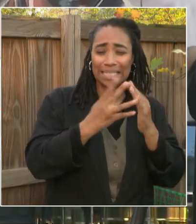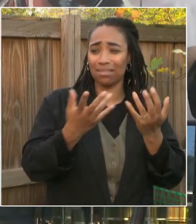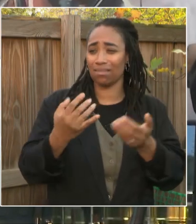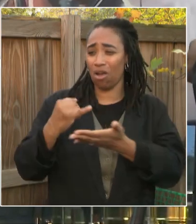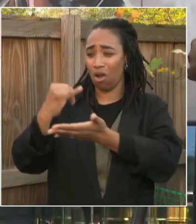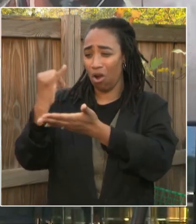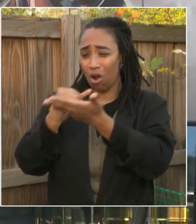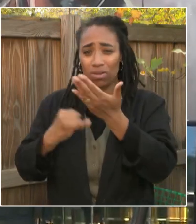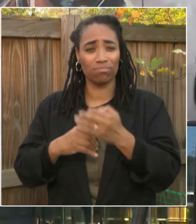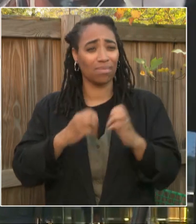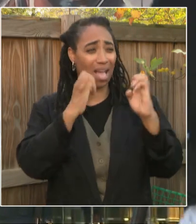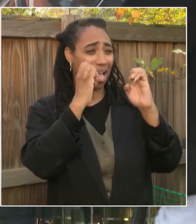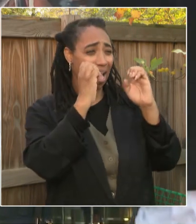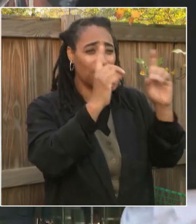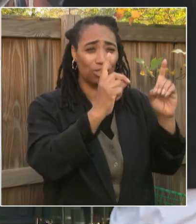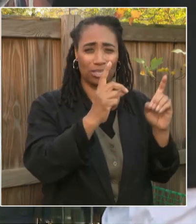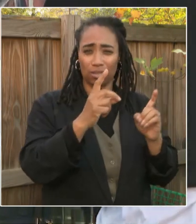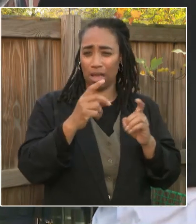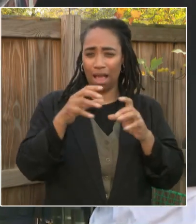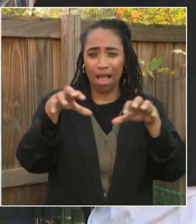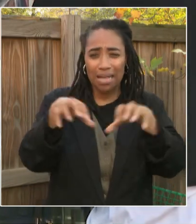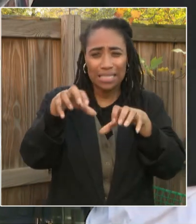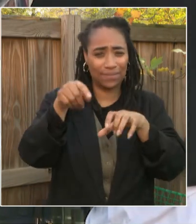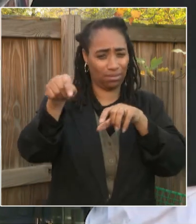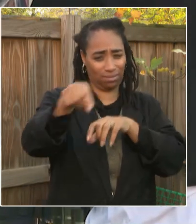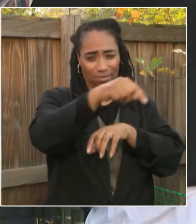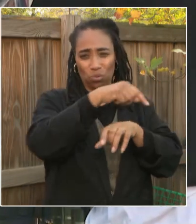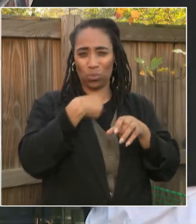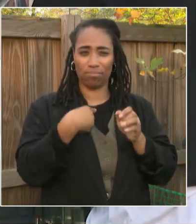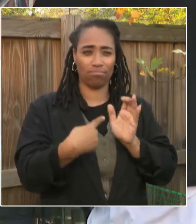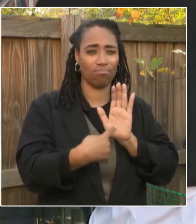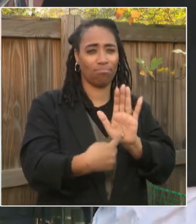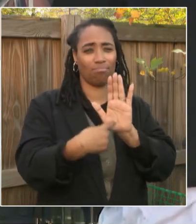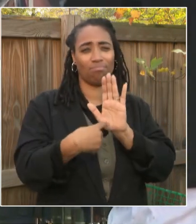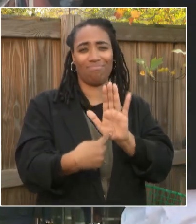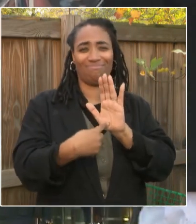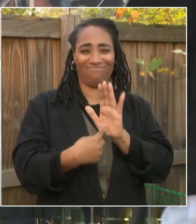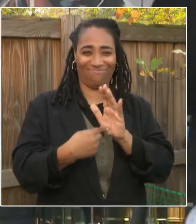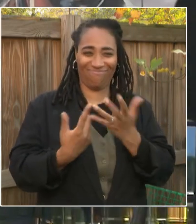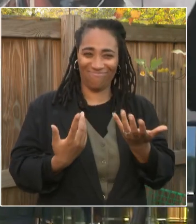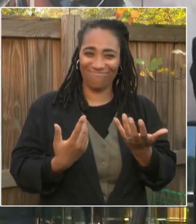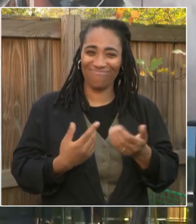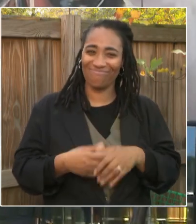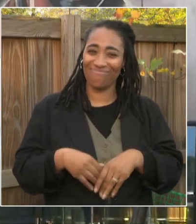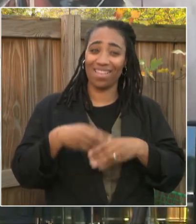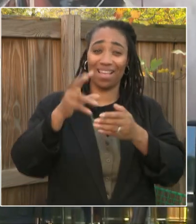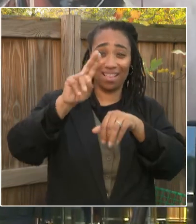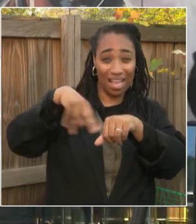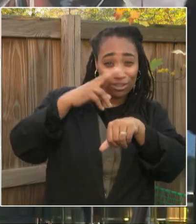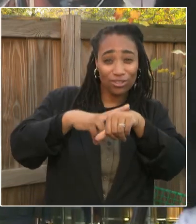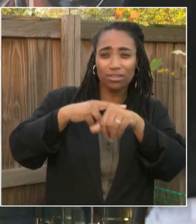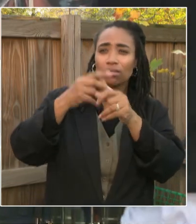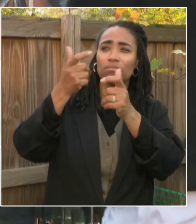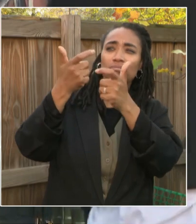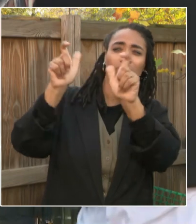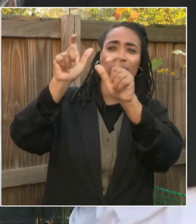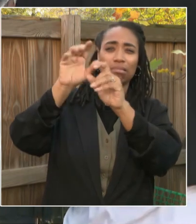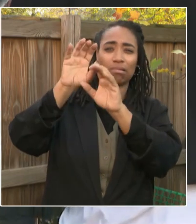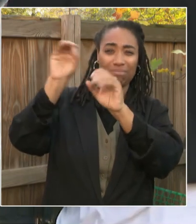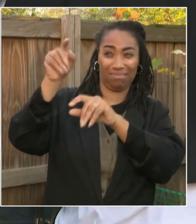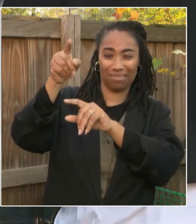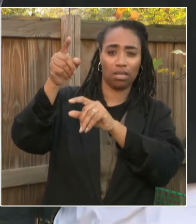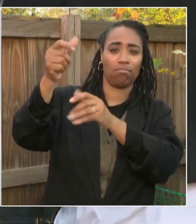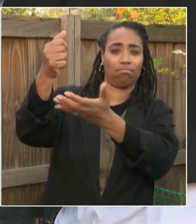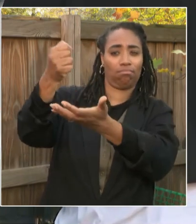activity, a lot of with the National Endowment of the Arts, D.C. Commission on Arts. So it took a village of people to come together. But what happened